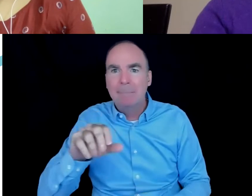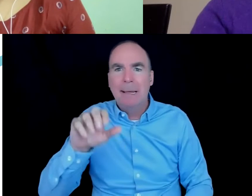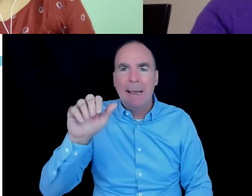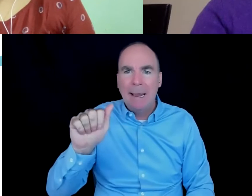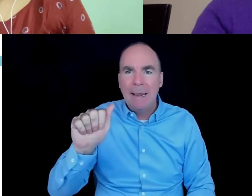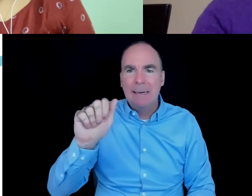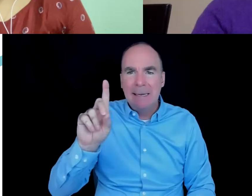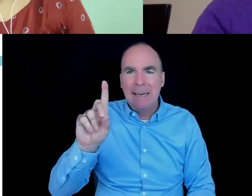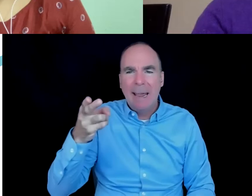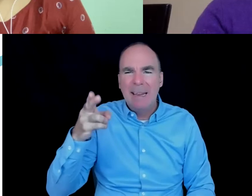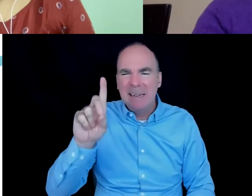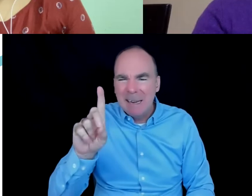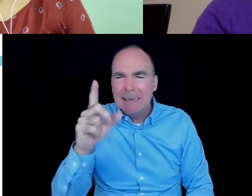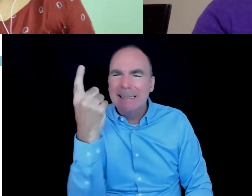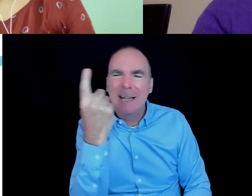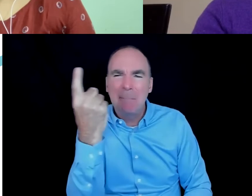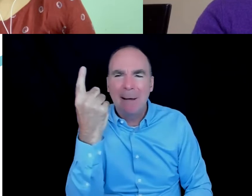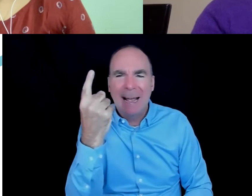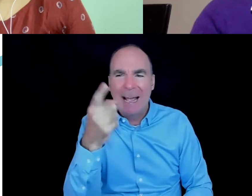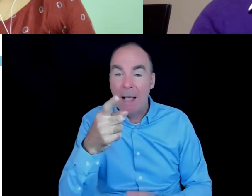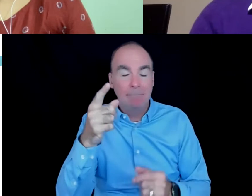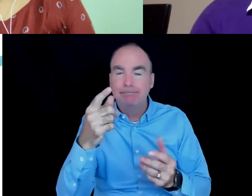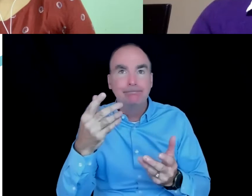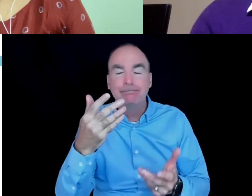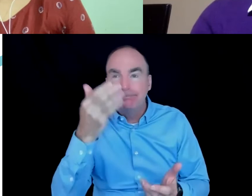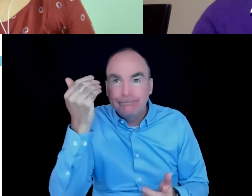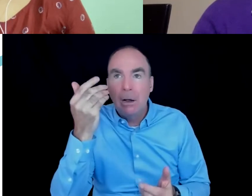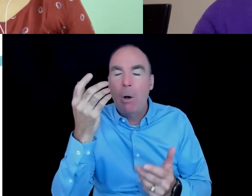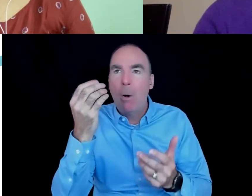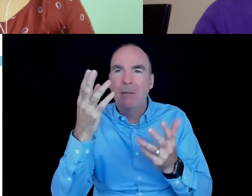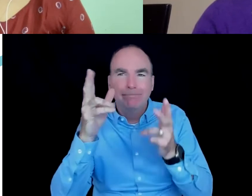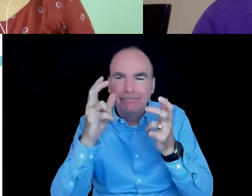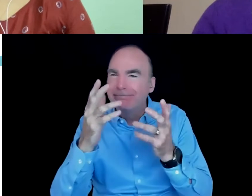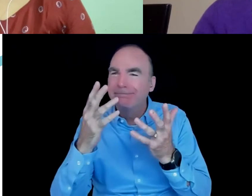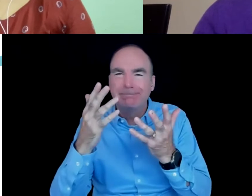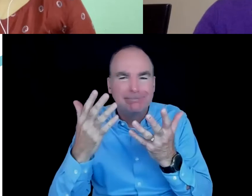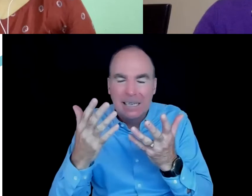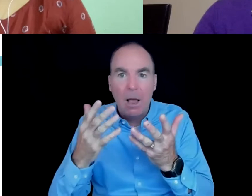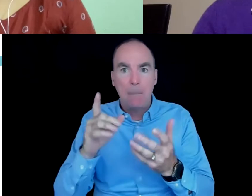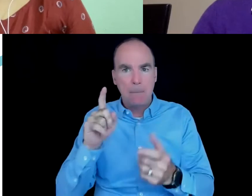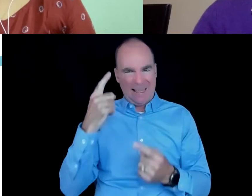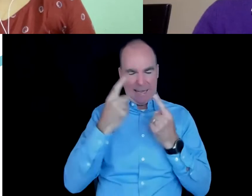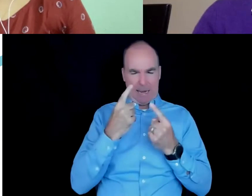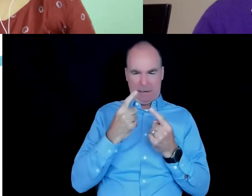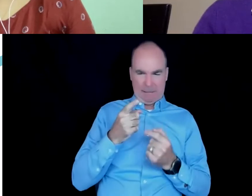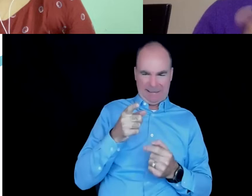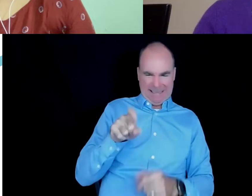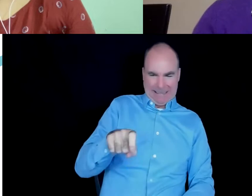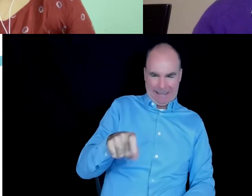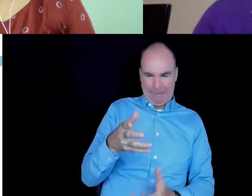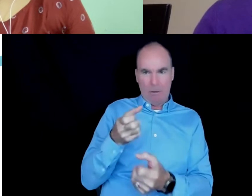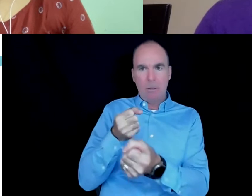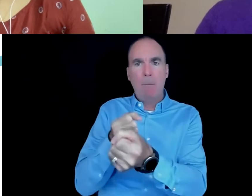to create space and provide for them that opportunity to participate in their own unique way, okay? For example, if